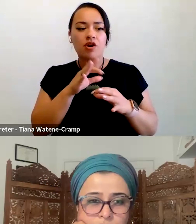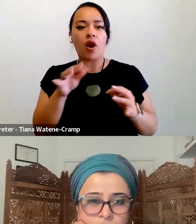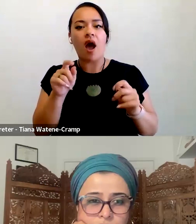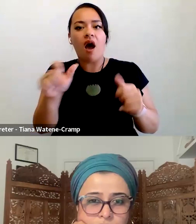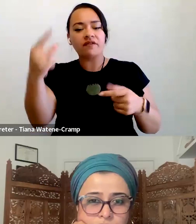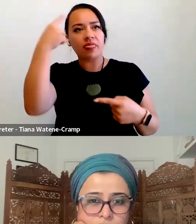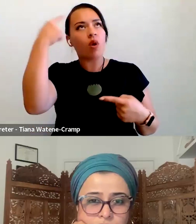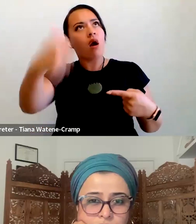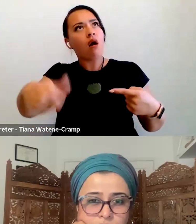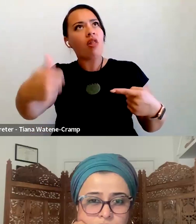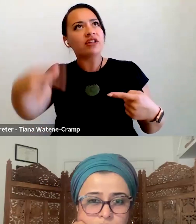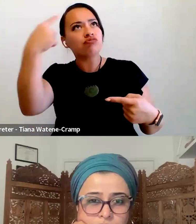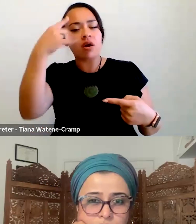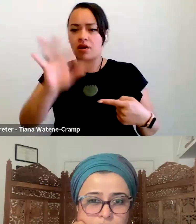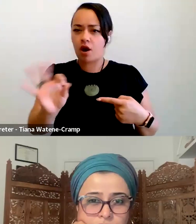Spot on.